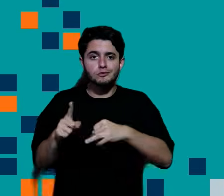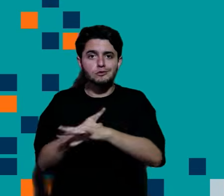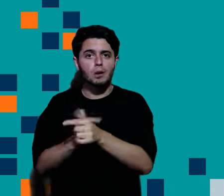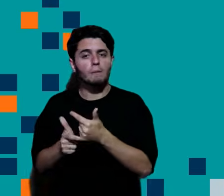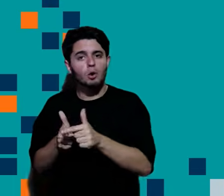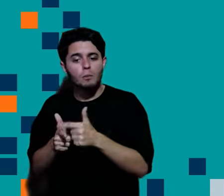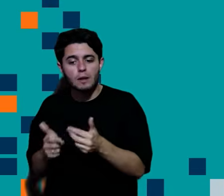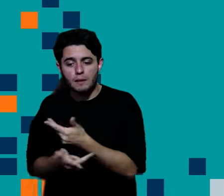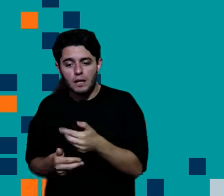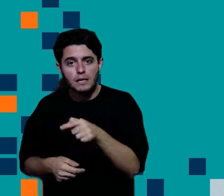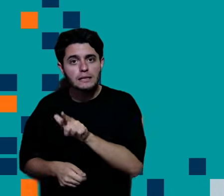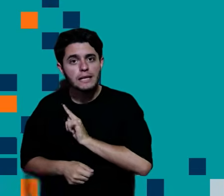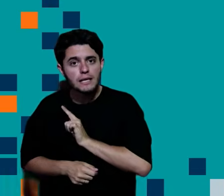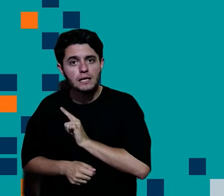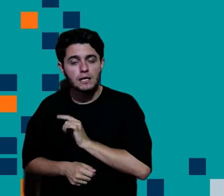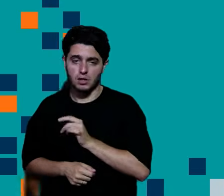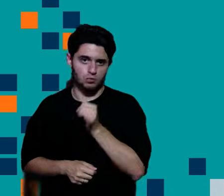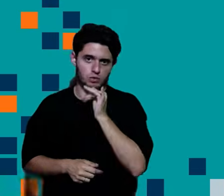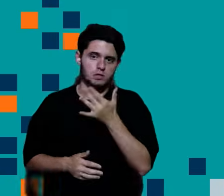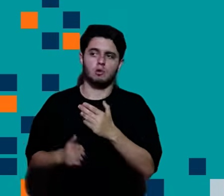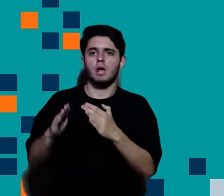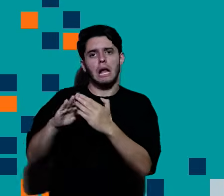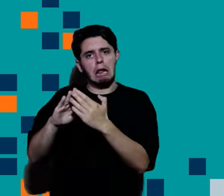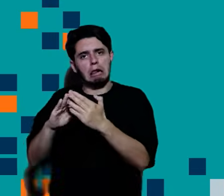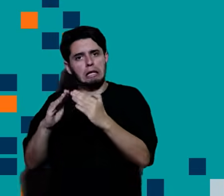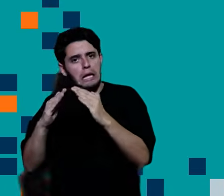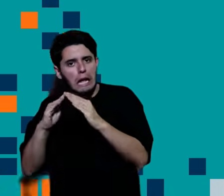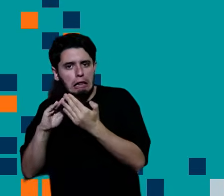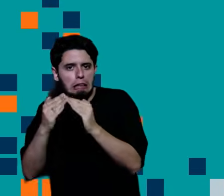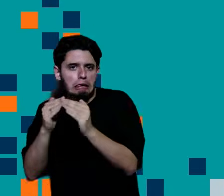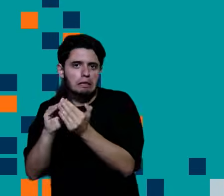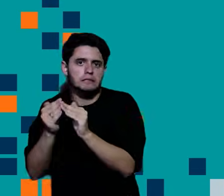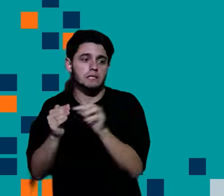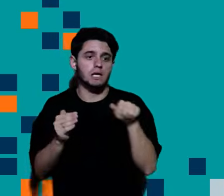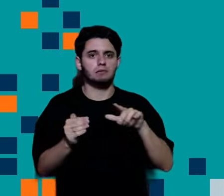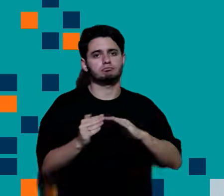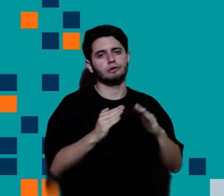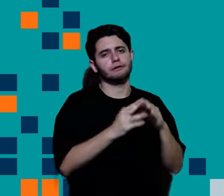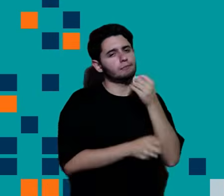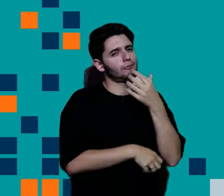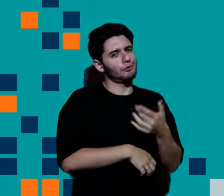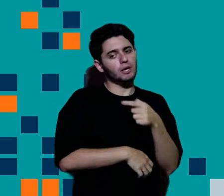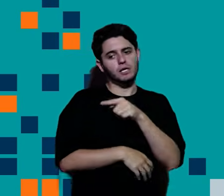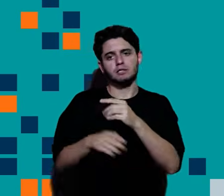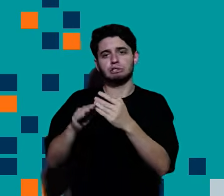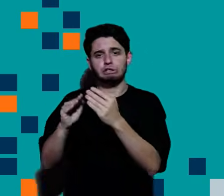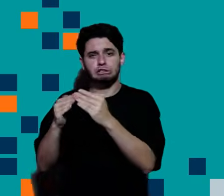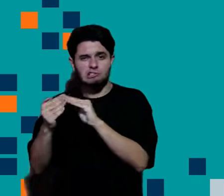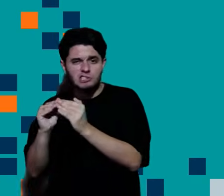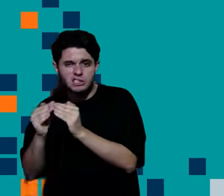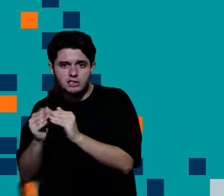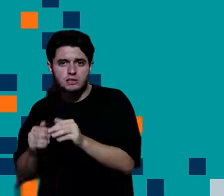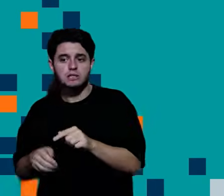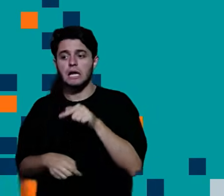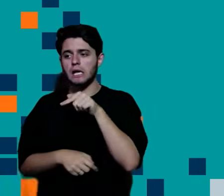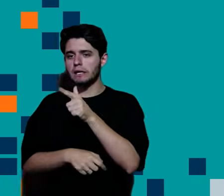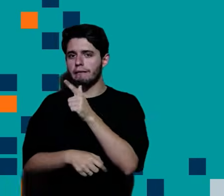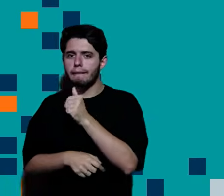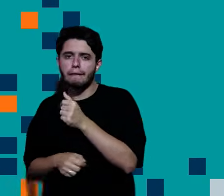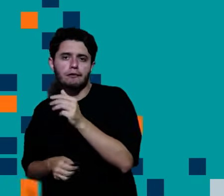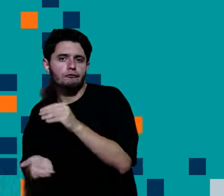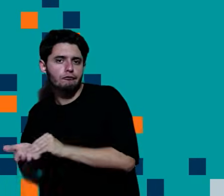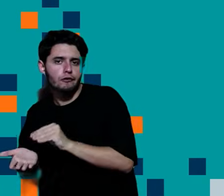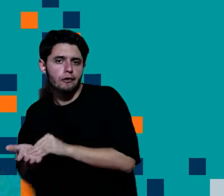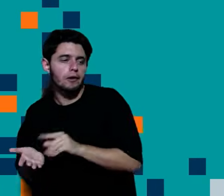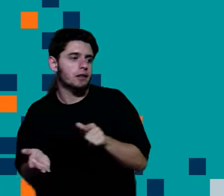And what does she discover? The mice that are in the enriched environments, this is only after 30